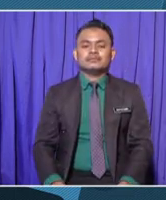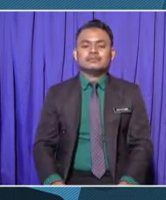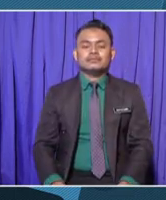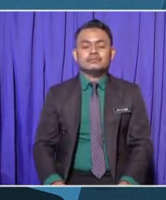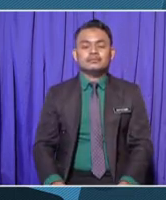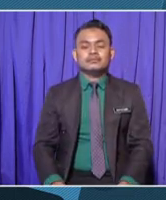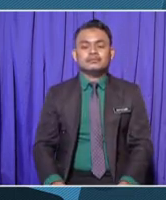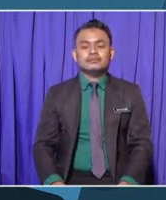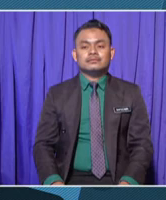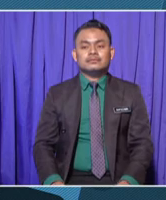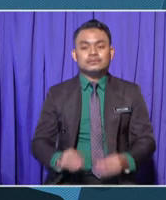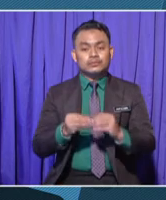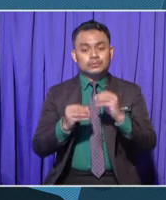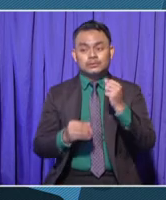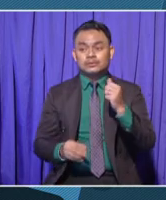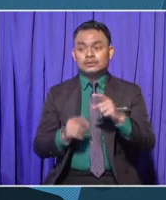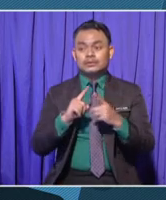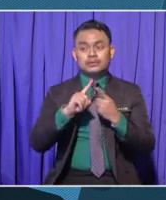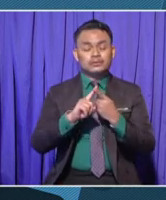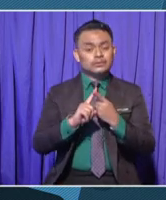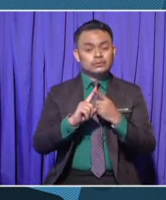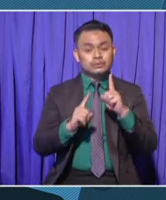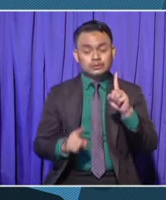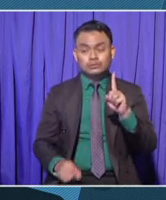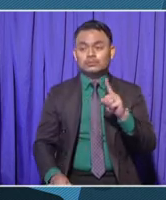The first is bar magnet.